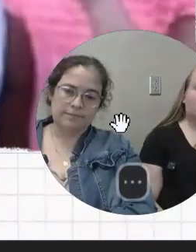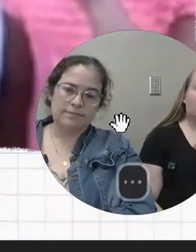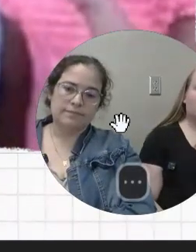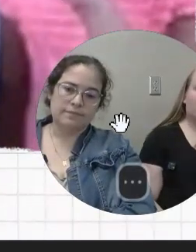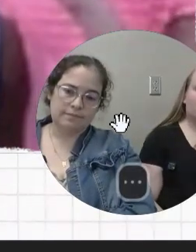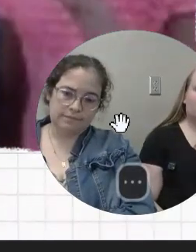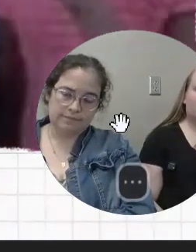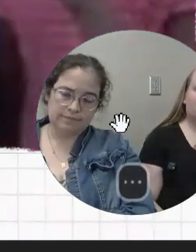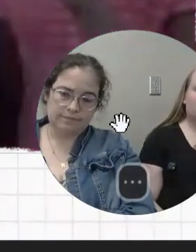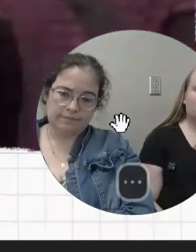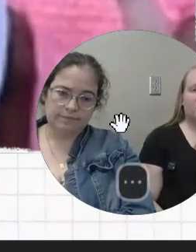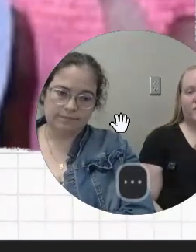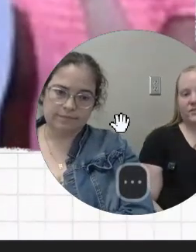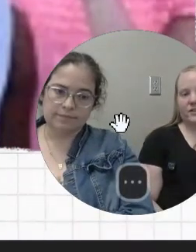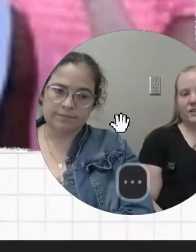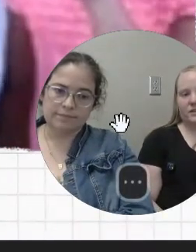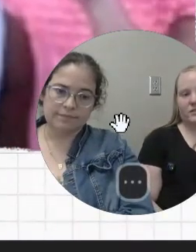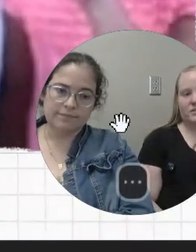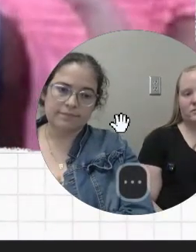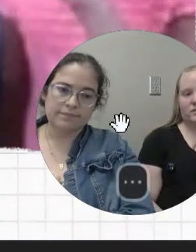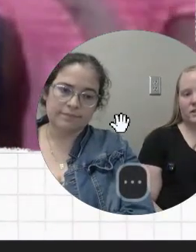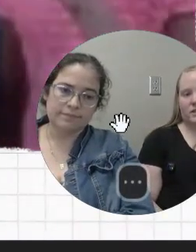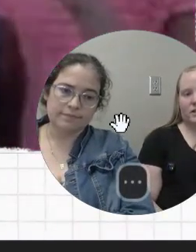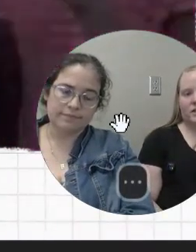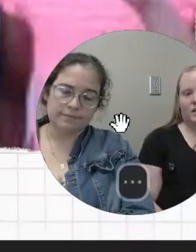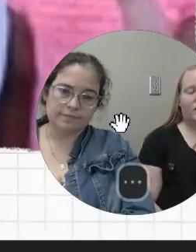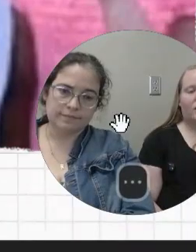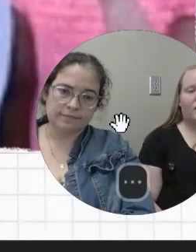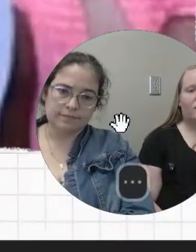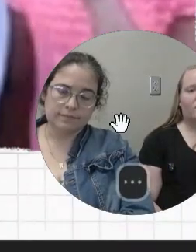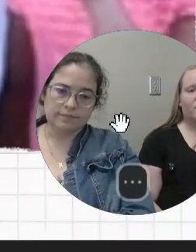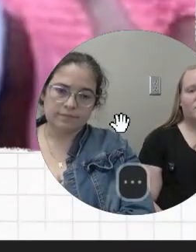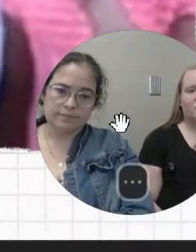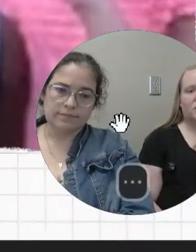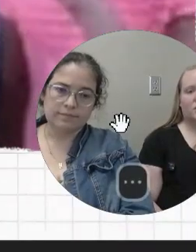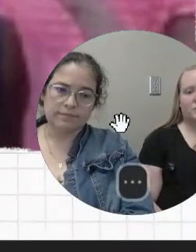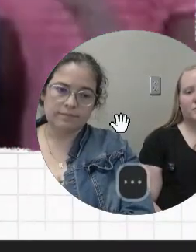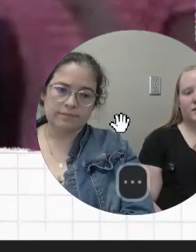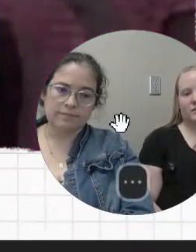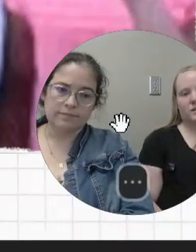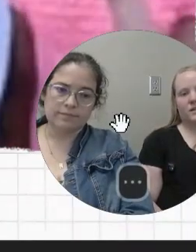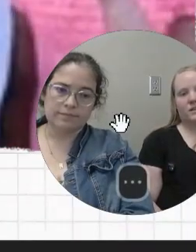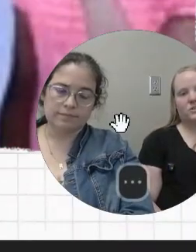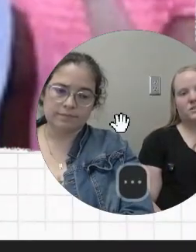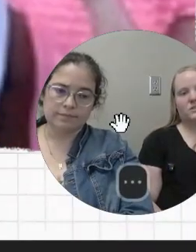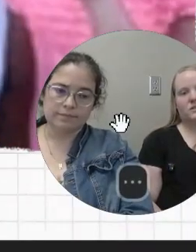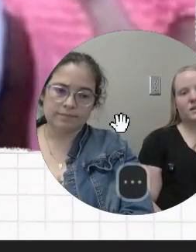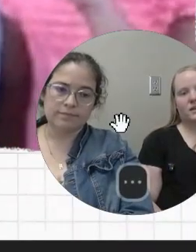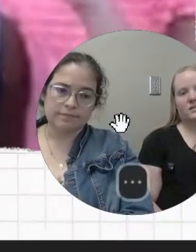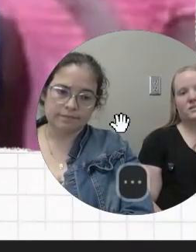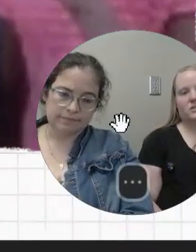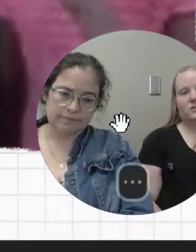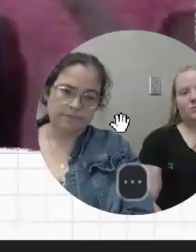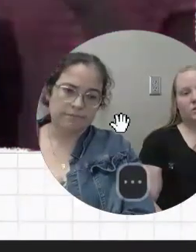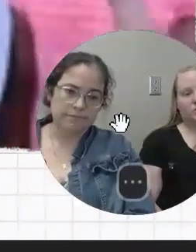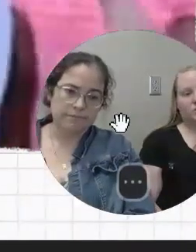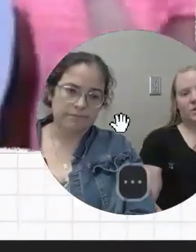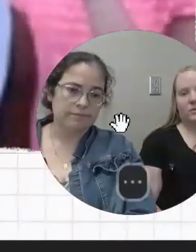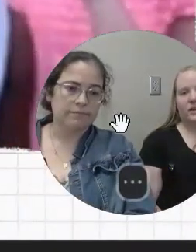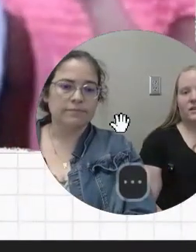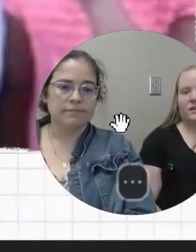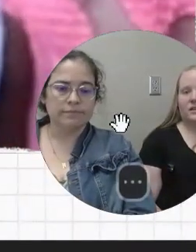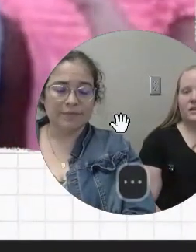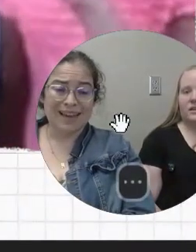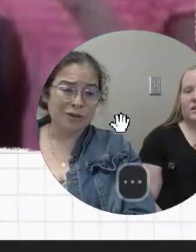full access to everybody. Using closed captions, even if your kiddo isn't reading yet, that just helps make